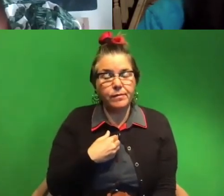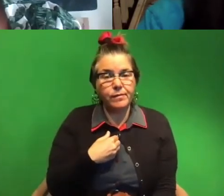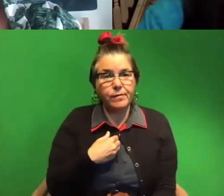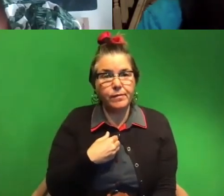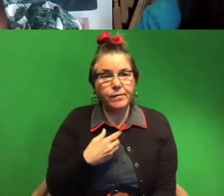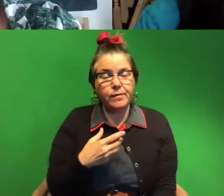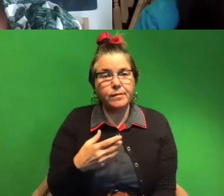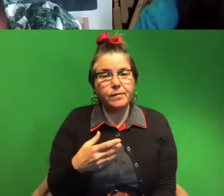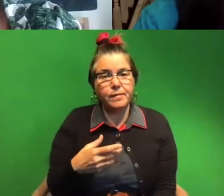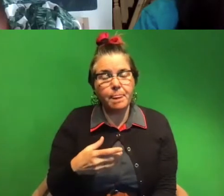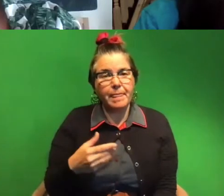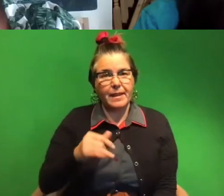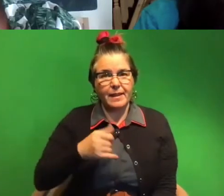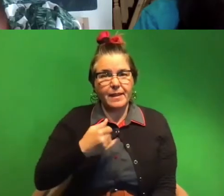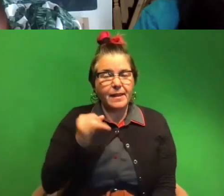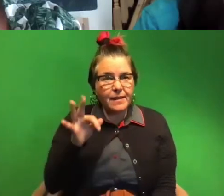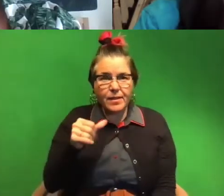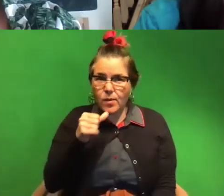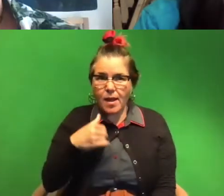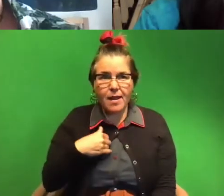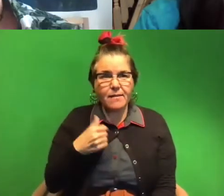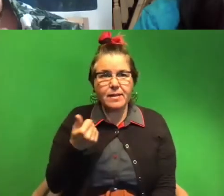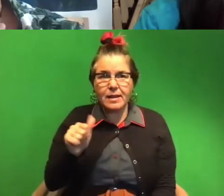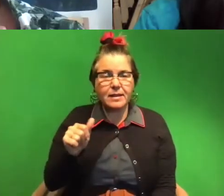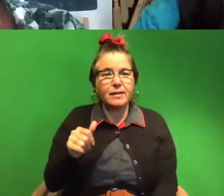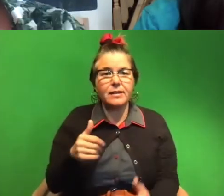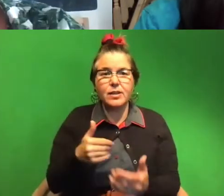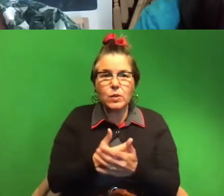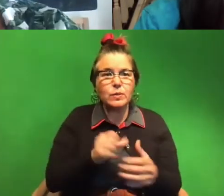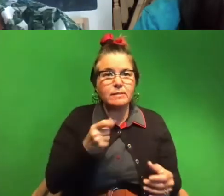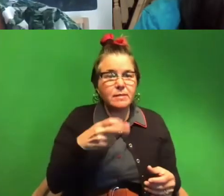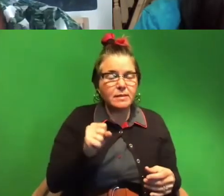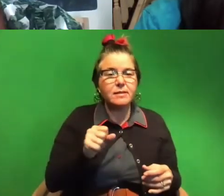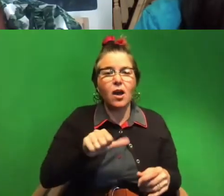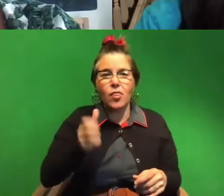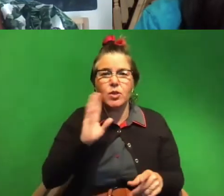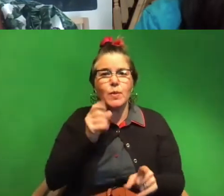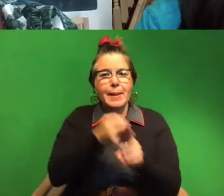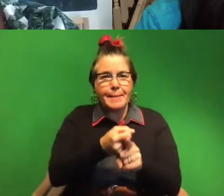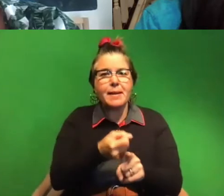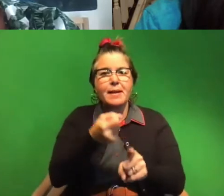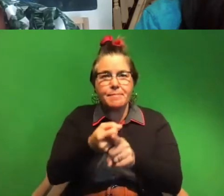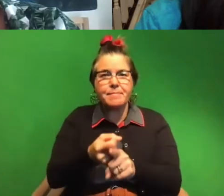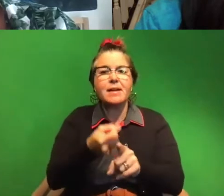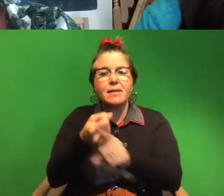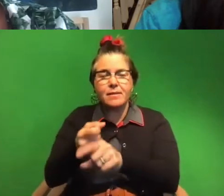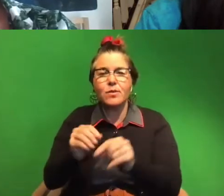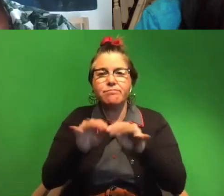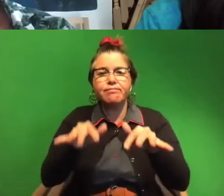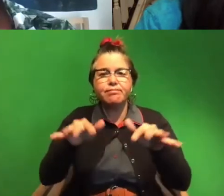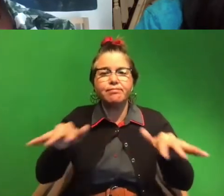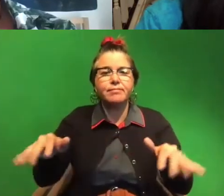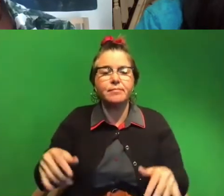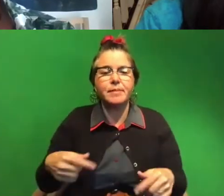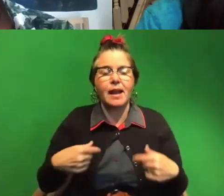children, if I don't have any of these species, then others will be impacted because I was